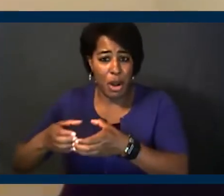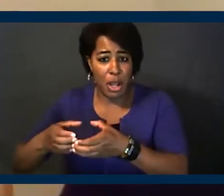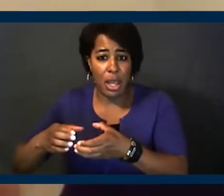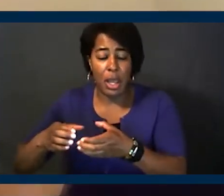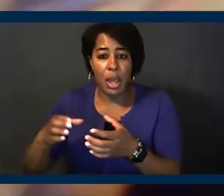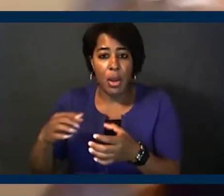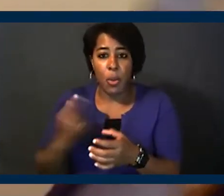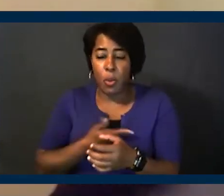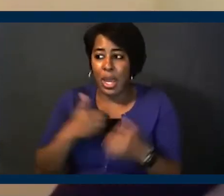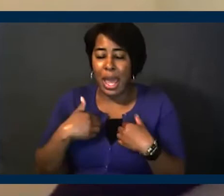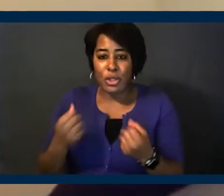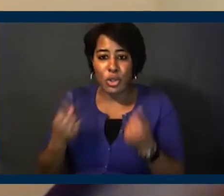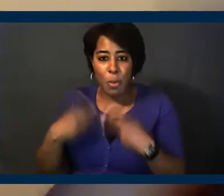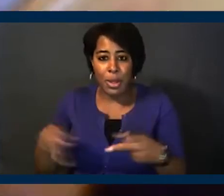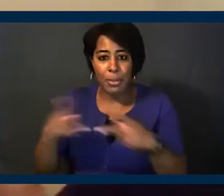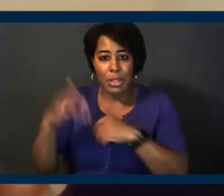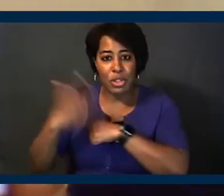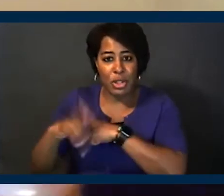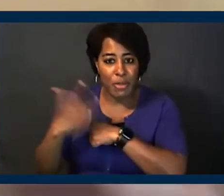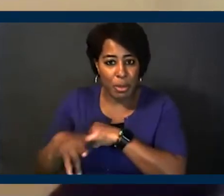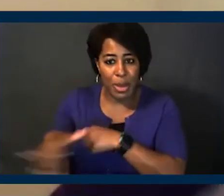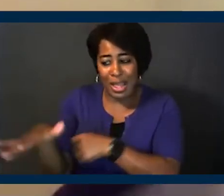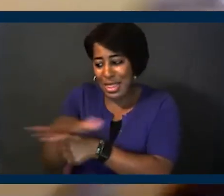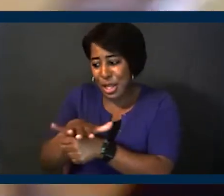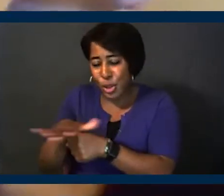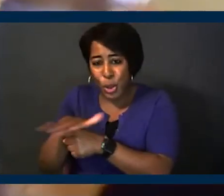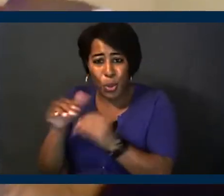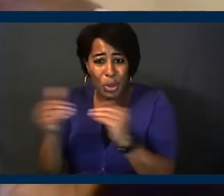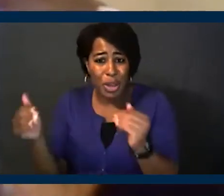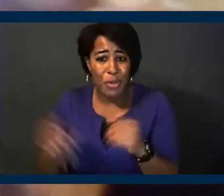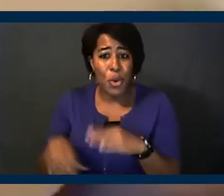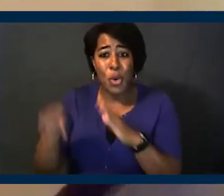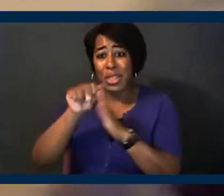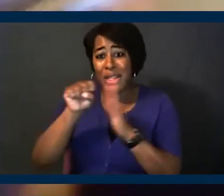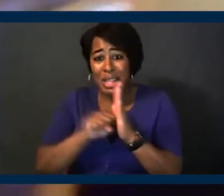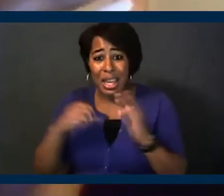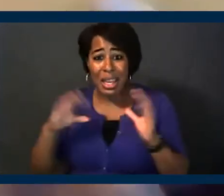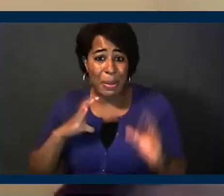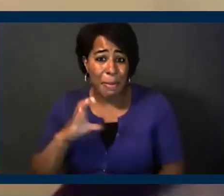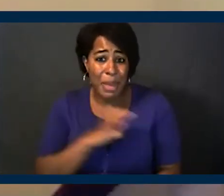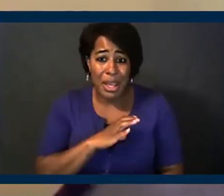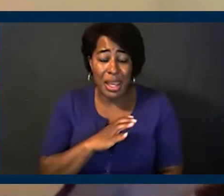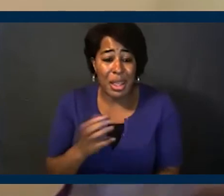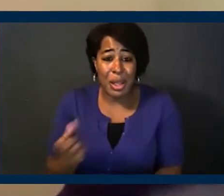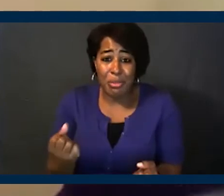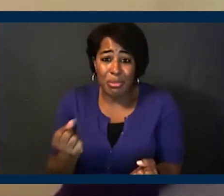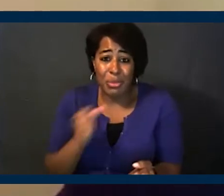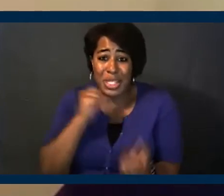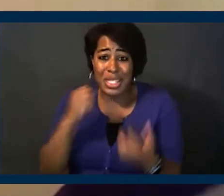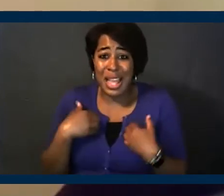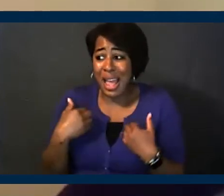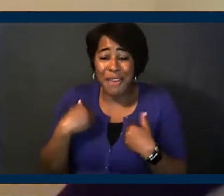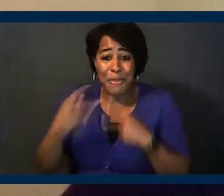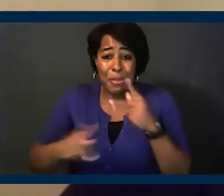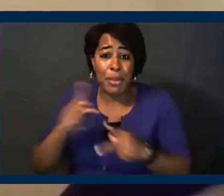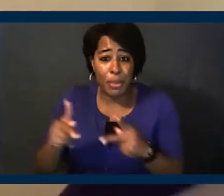would have at the local parish level on the state committee was tremendous. And these are opportunities for you to